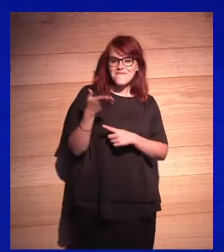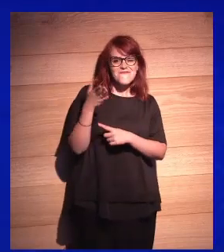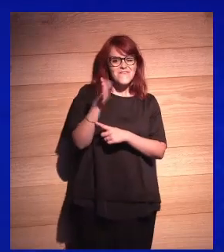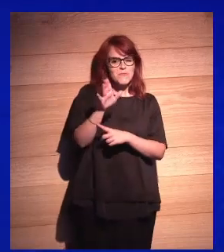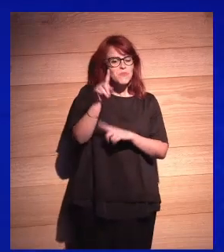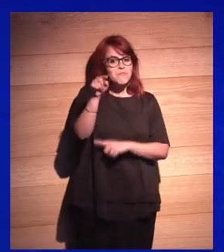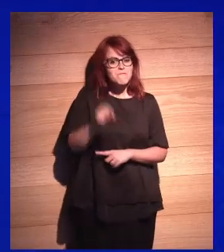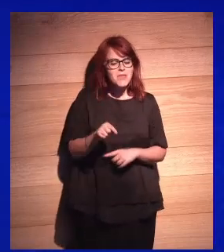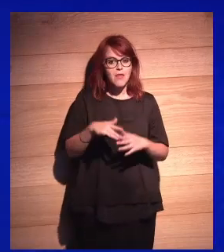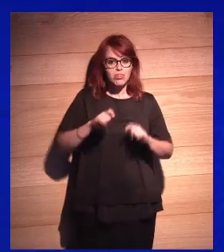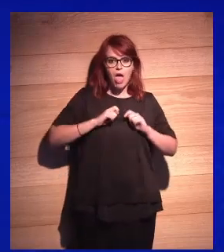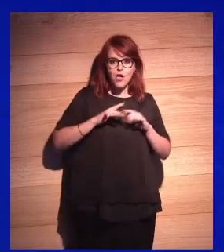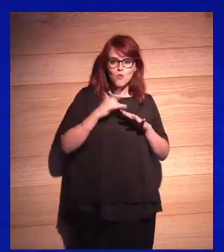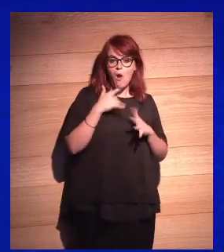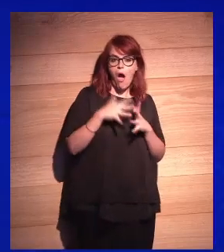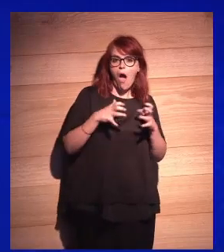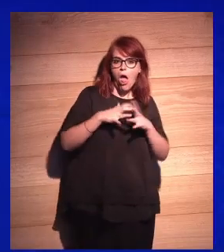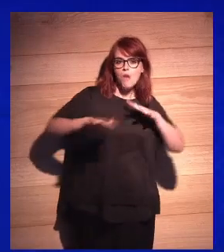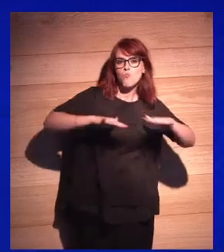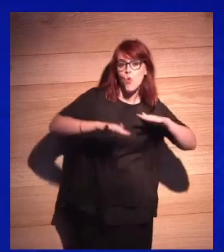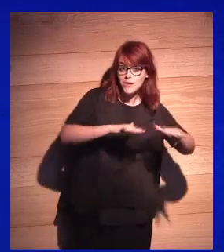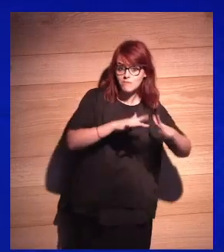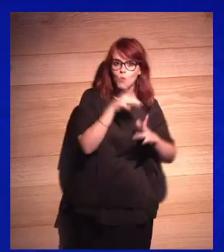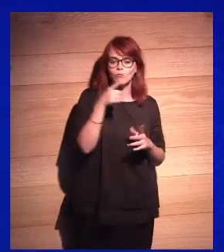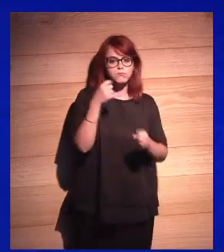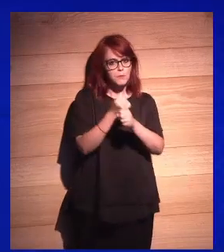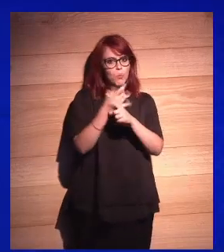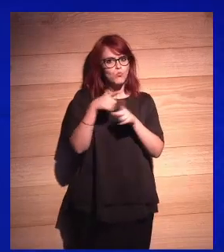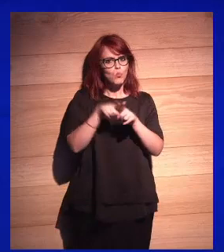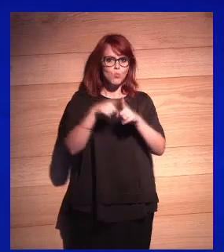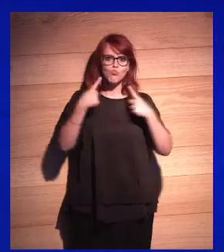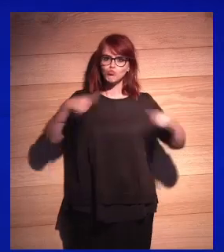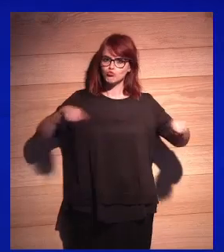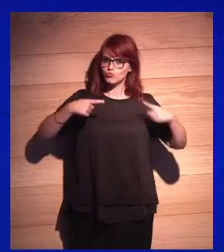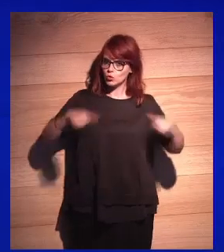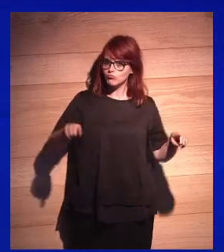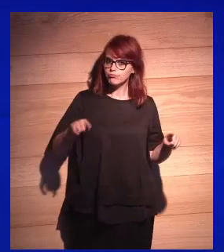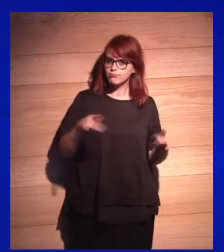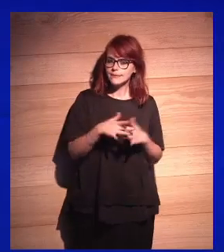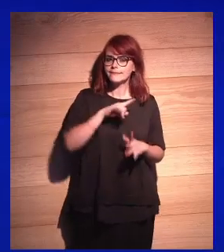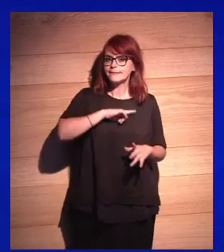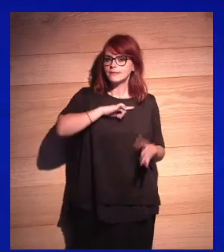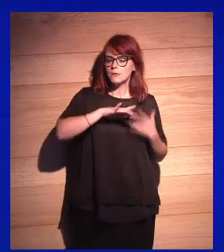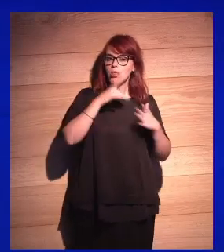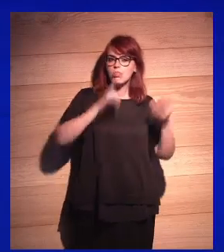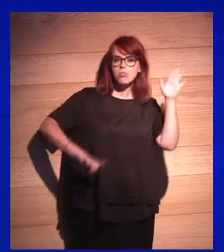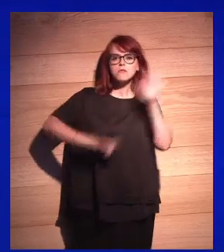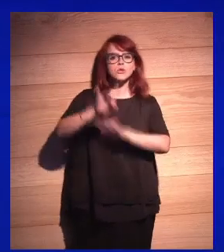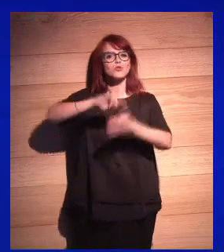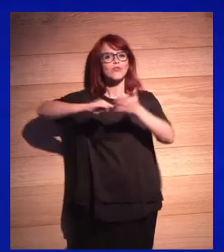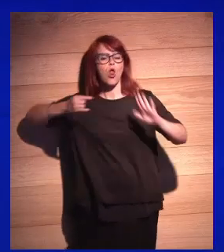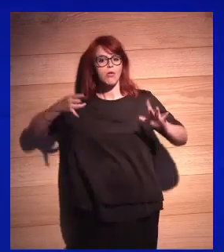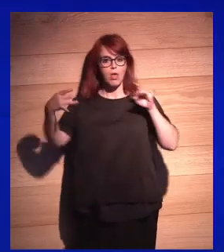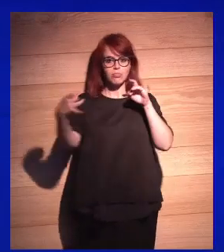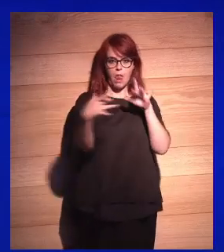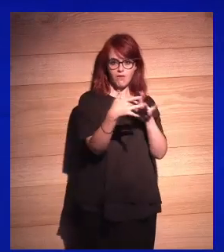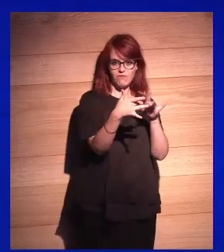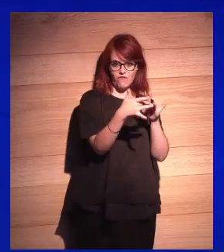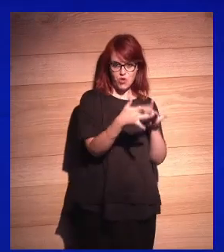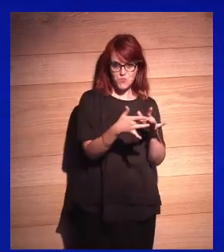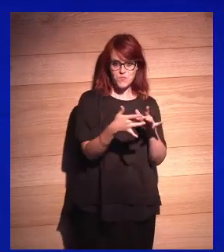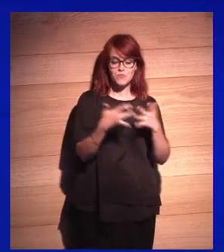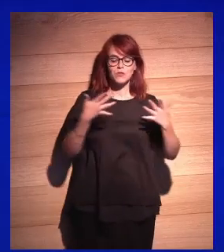of our eyes, but also calling us to move. So as a musician, My